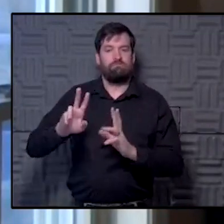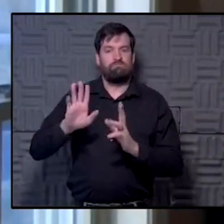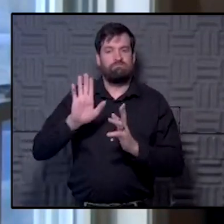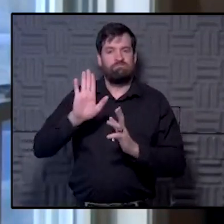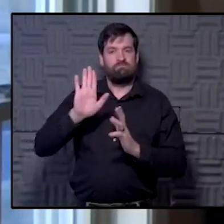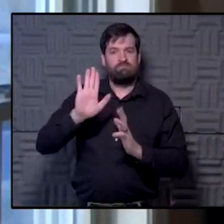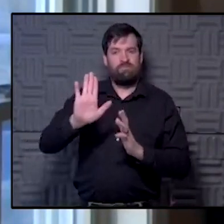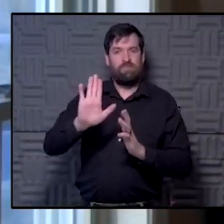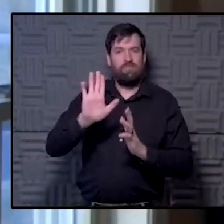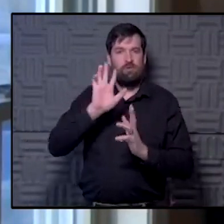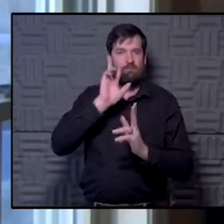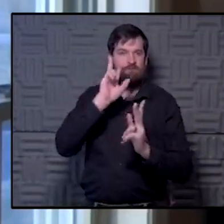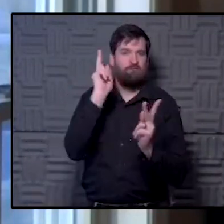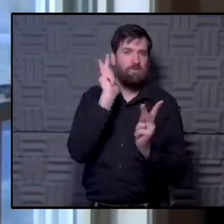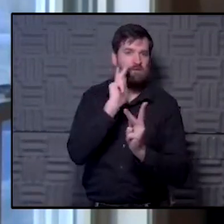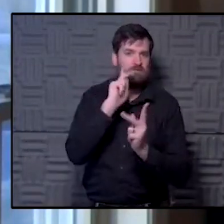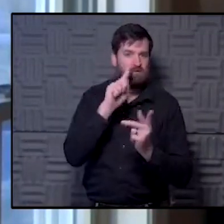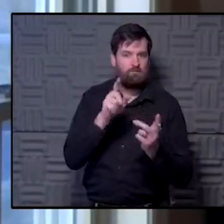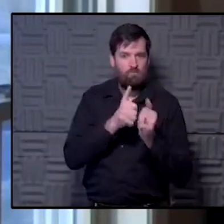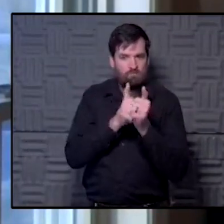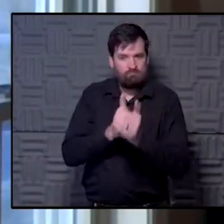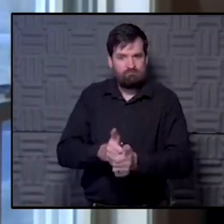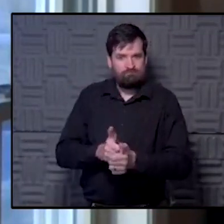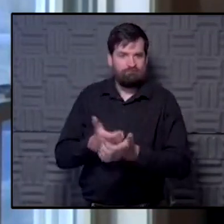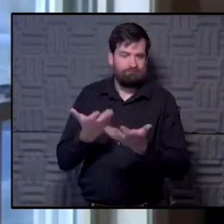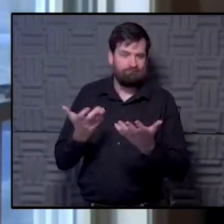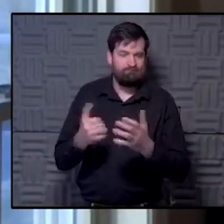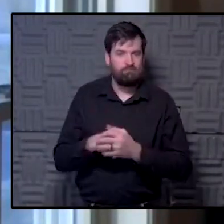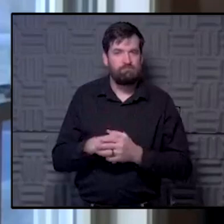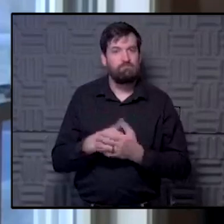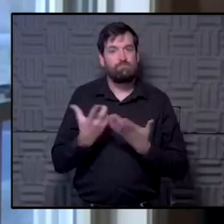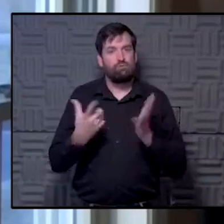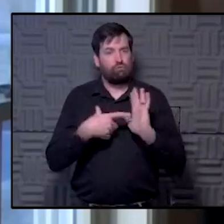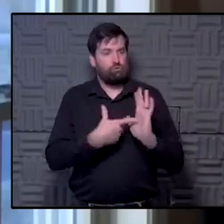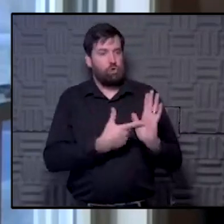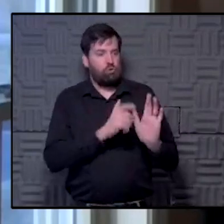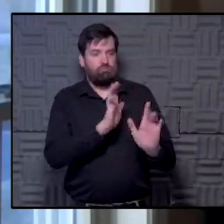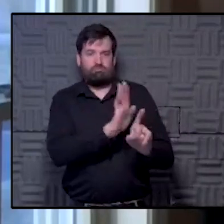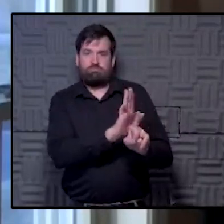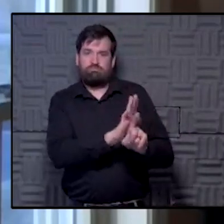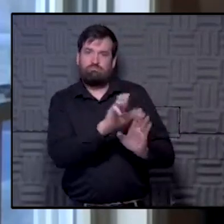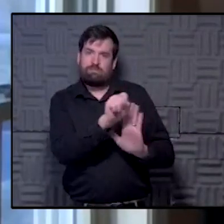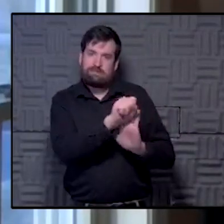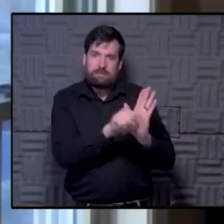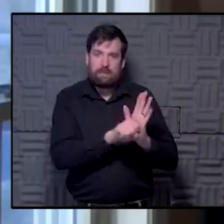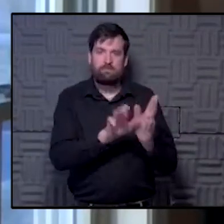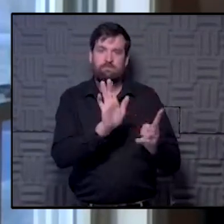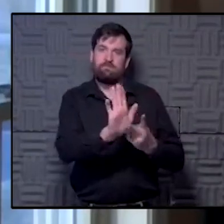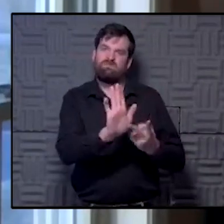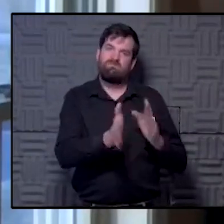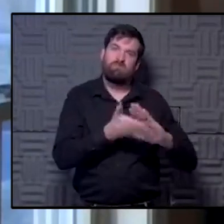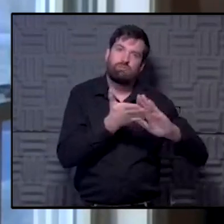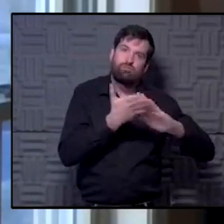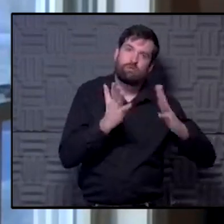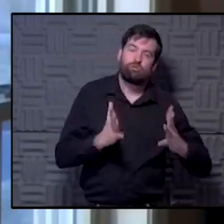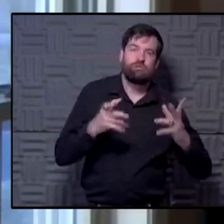those groups, again, to reflect the state, the population, the administration,